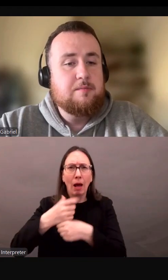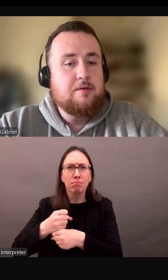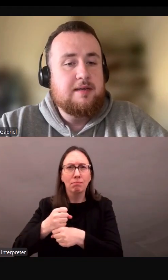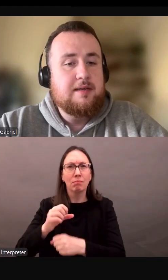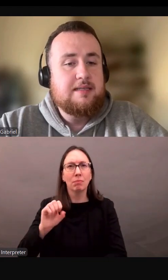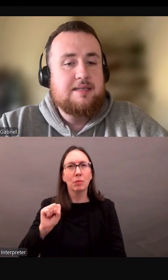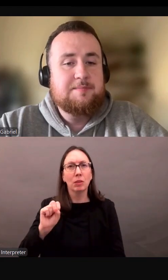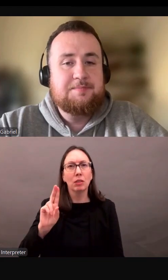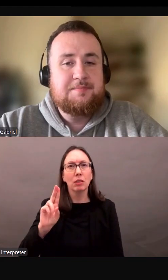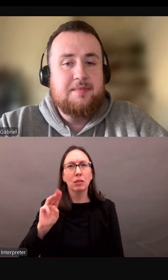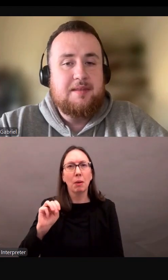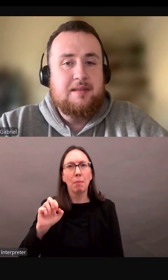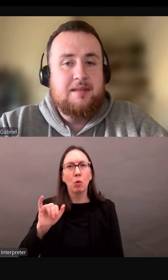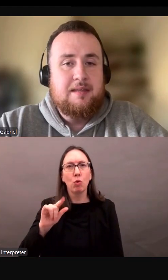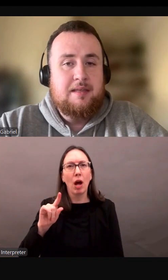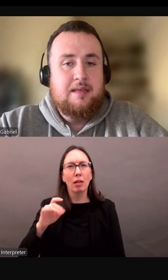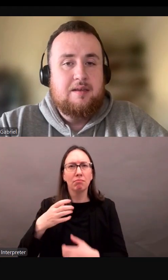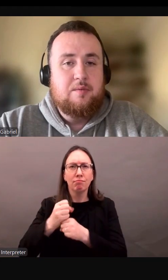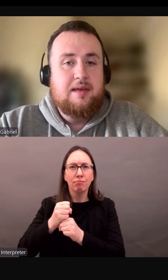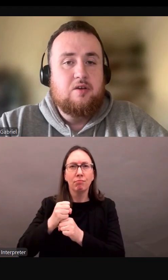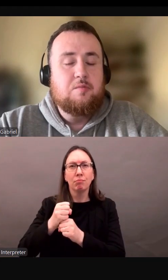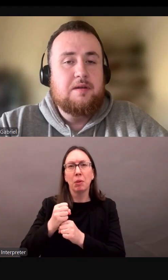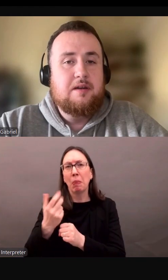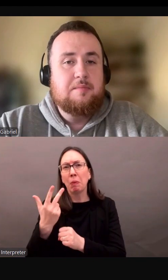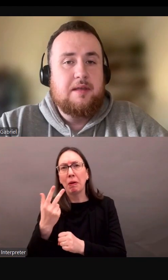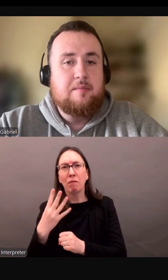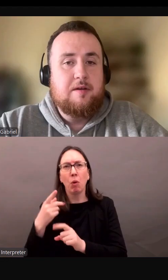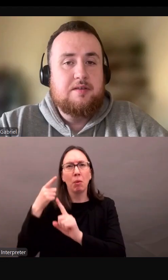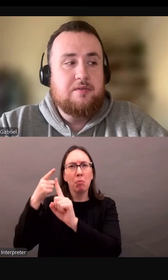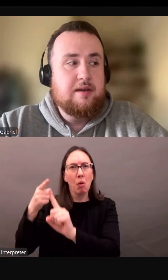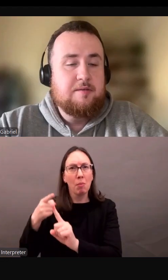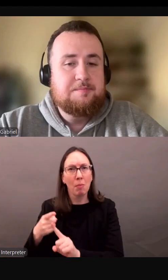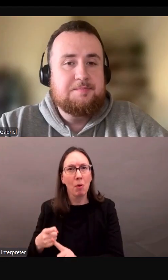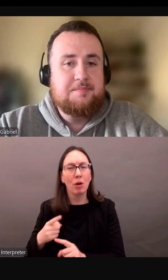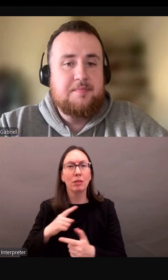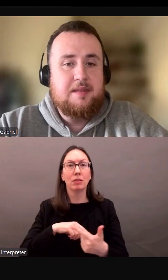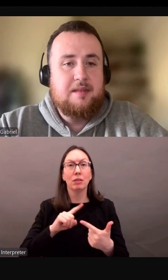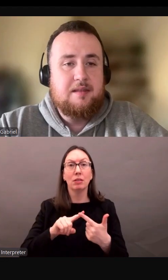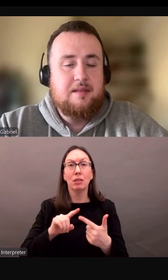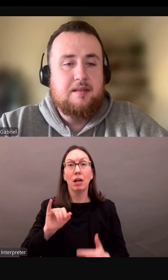bullet points. We can open it up in Immersive Reader.